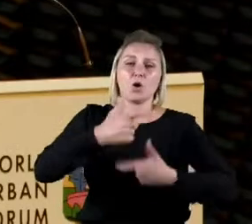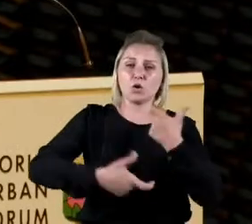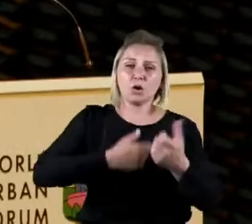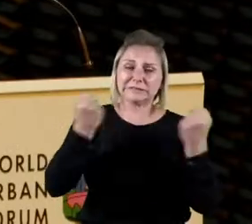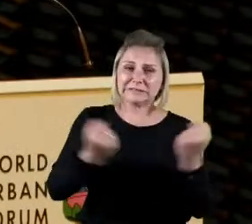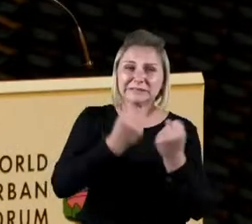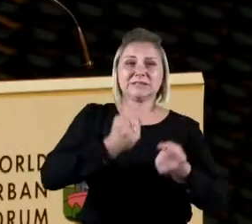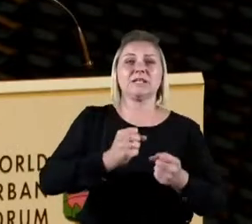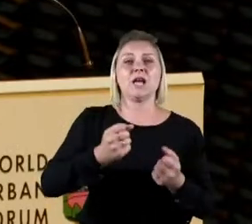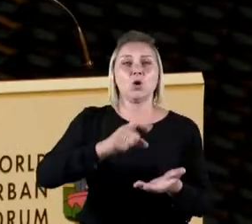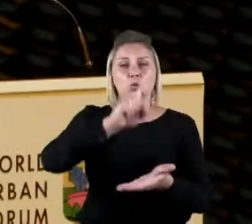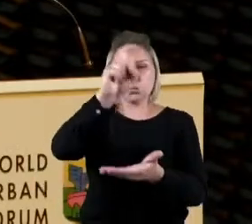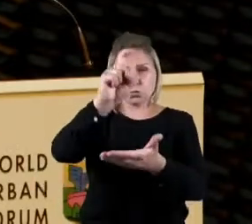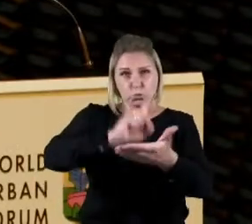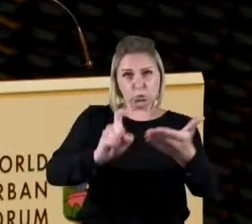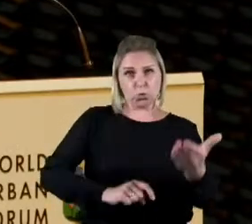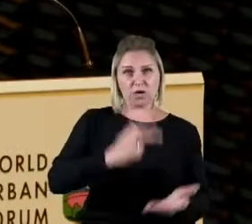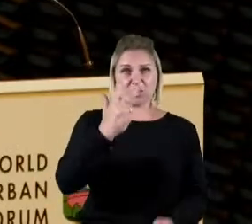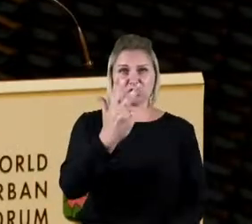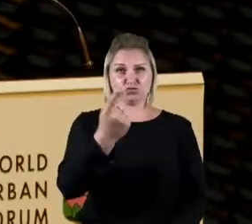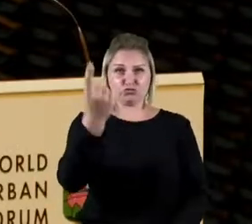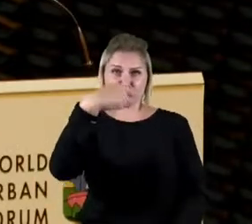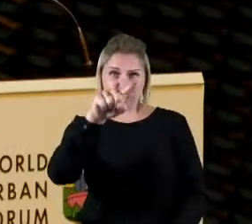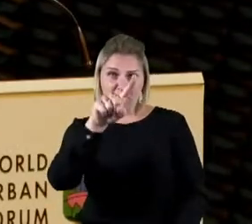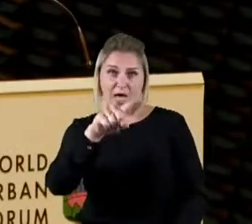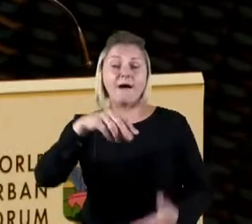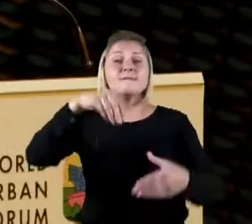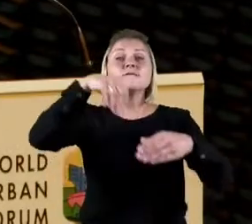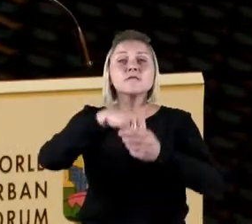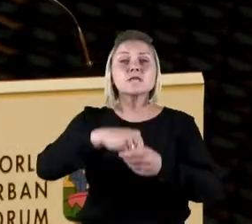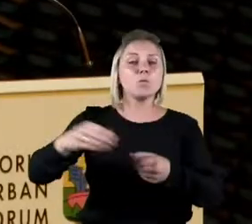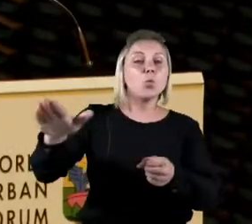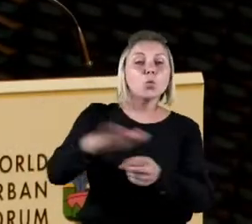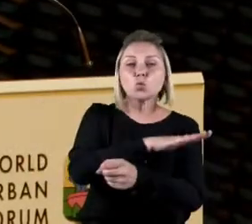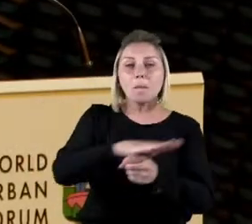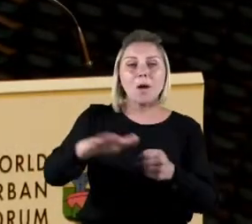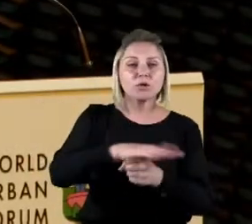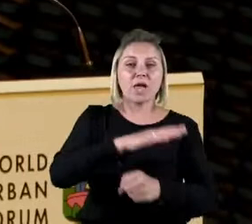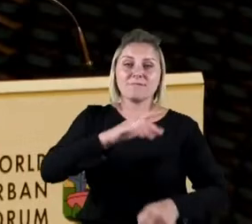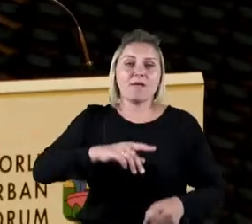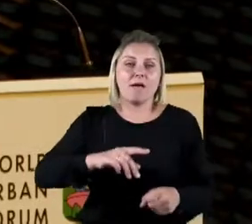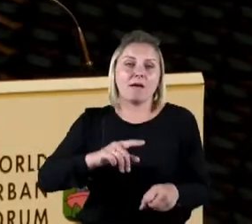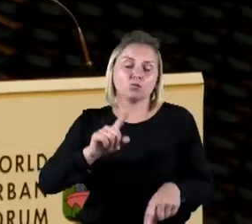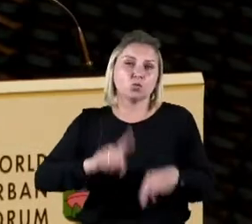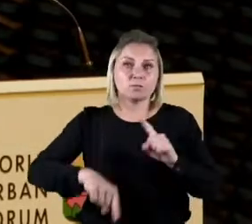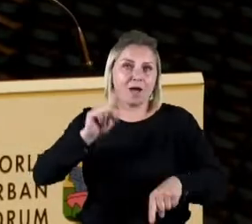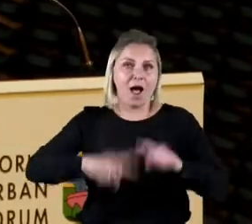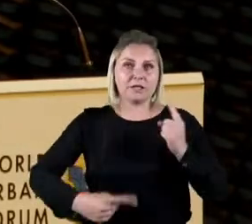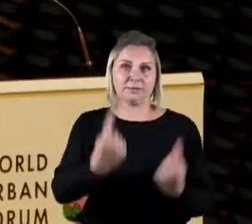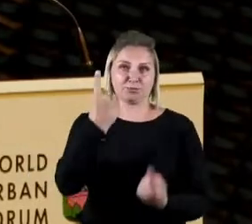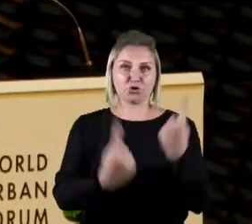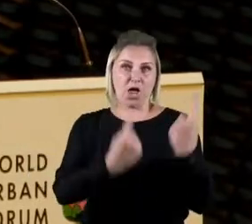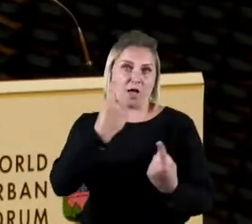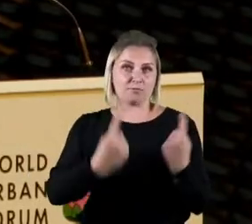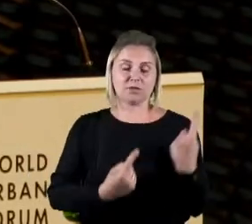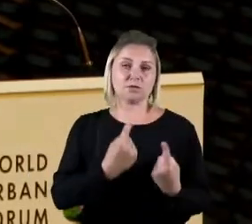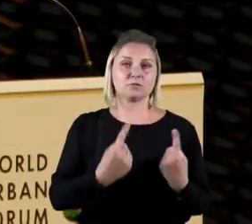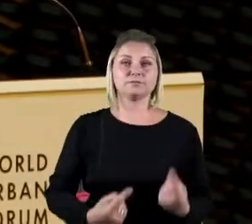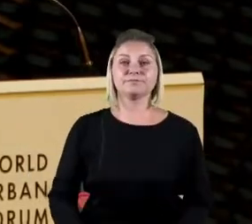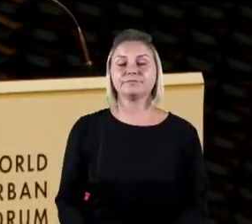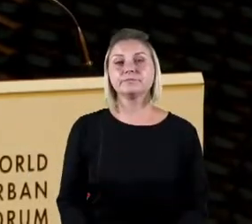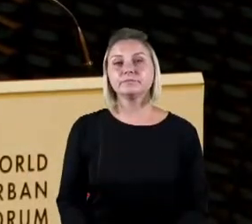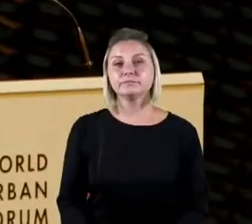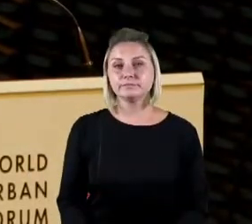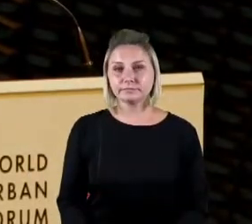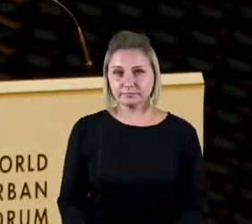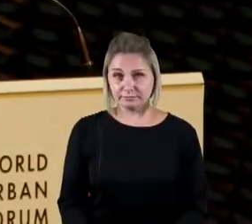traditional industries, and of course working very much on the circularity of our economy. Thirdly, our third